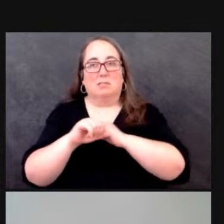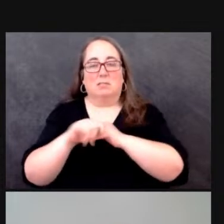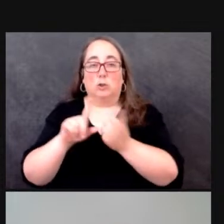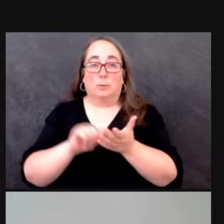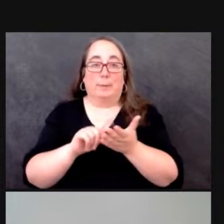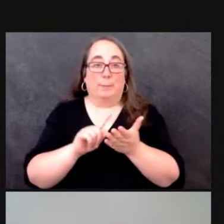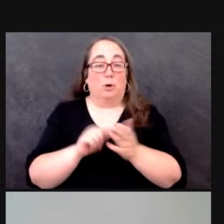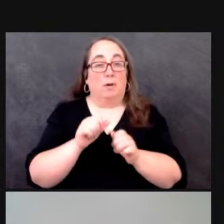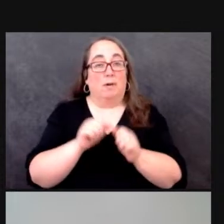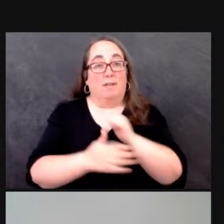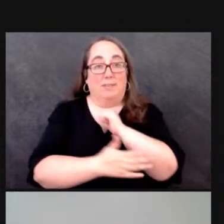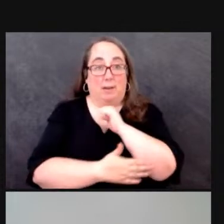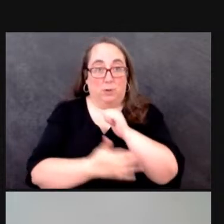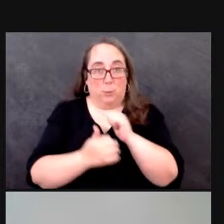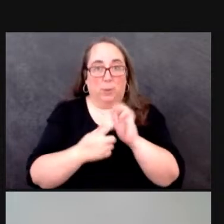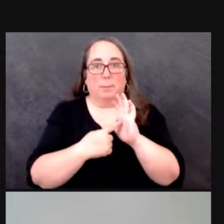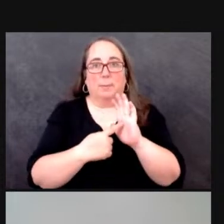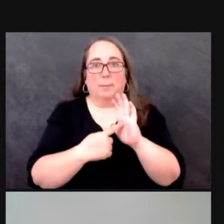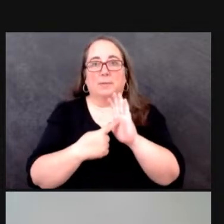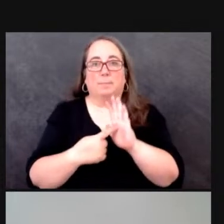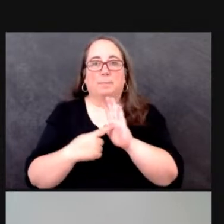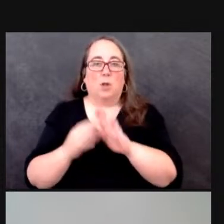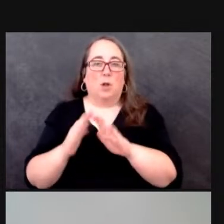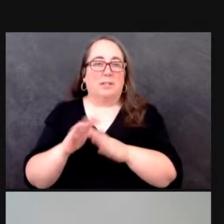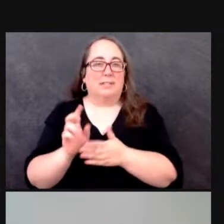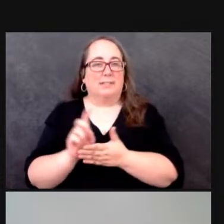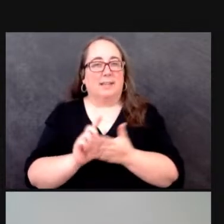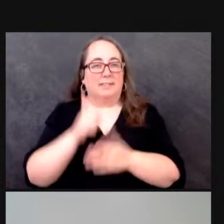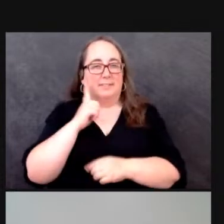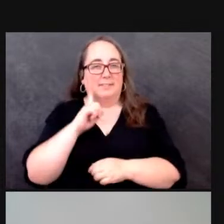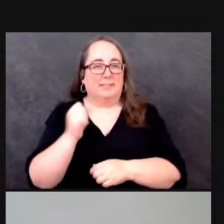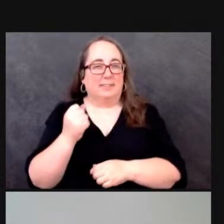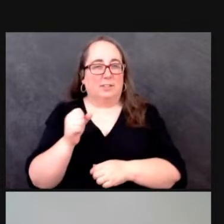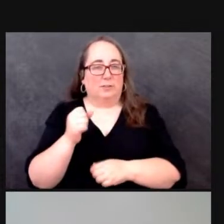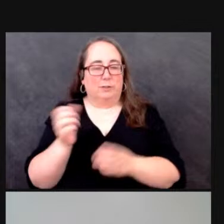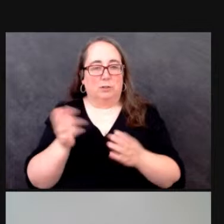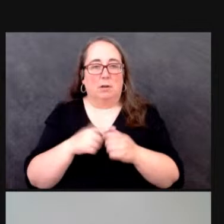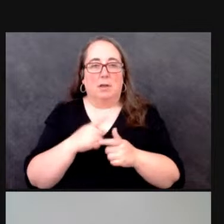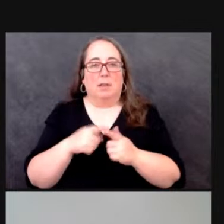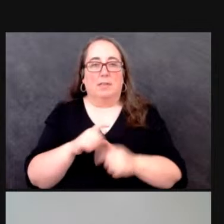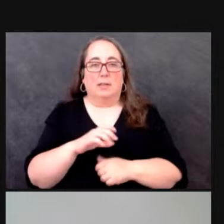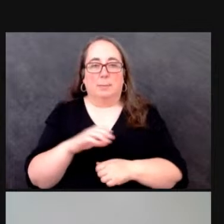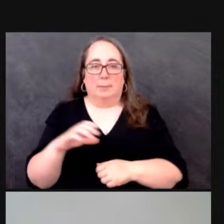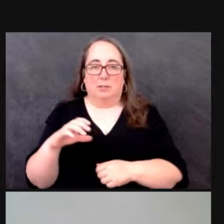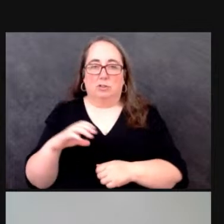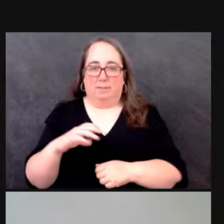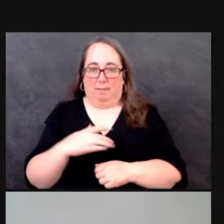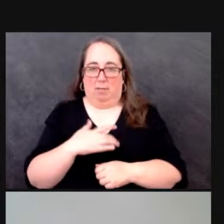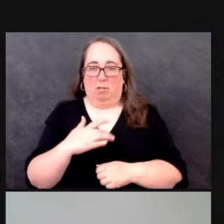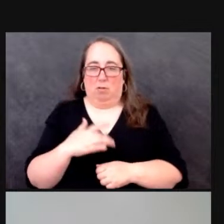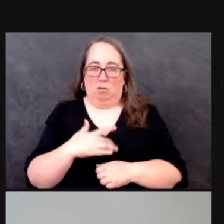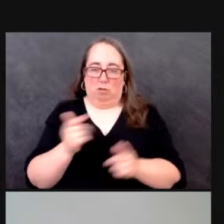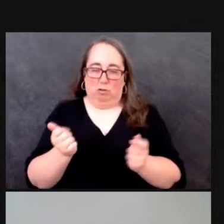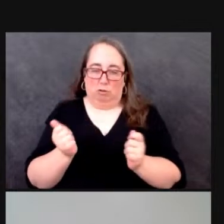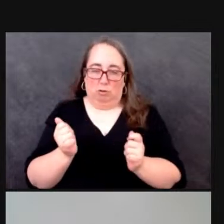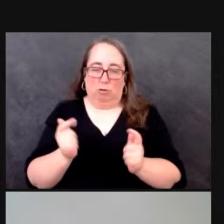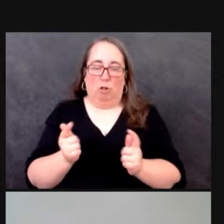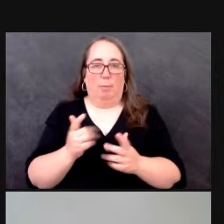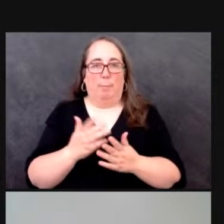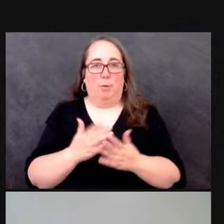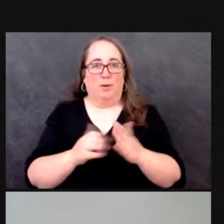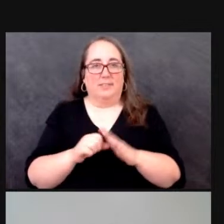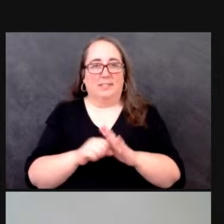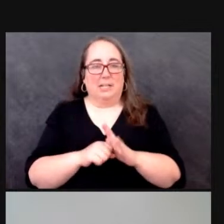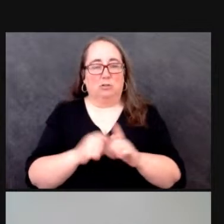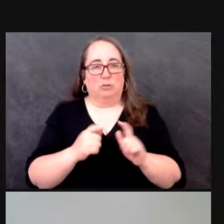every county will be represented on the designs of the silver service, the commission is of the opinion that every section of the state should